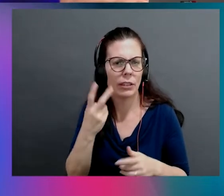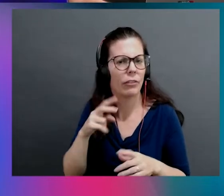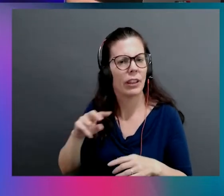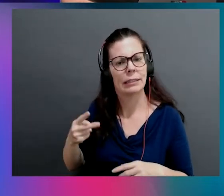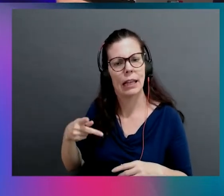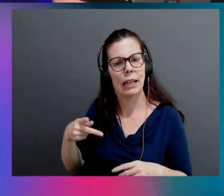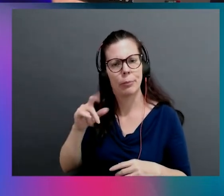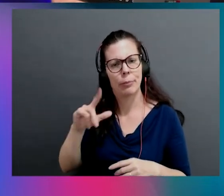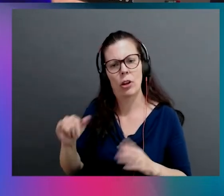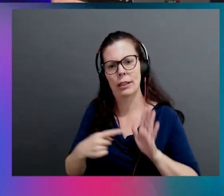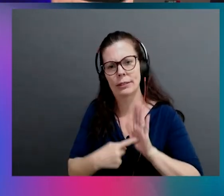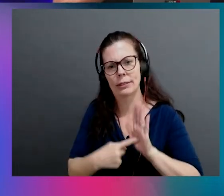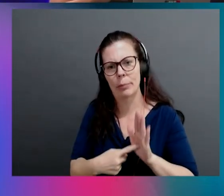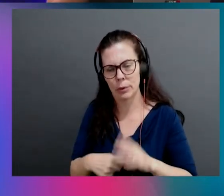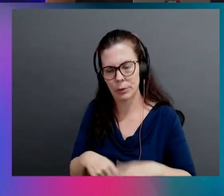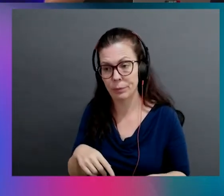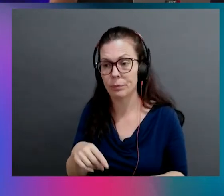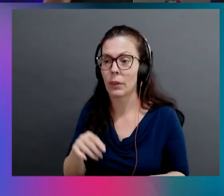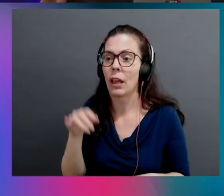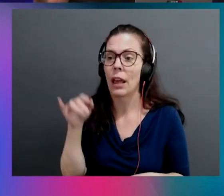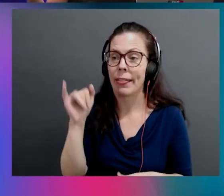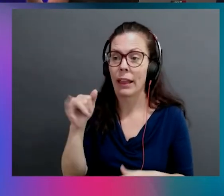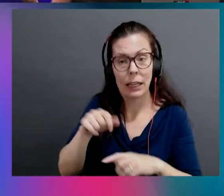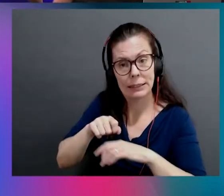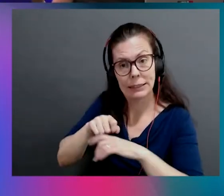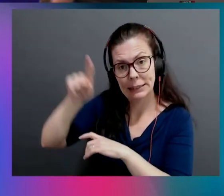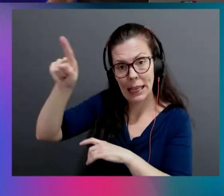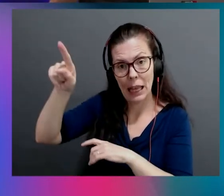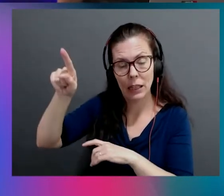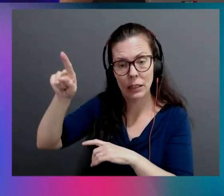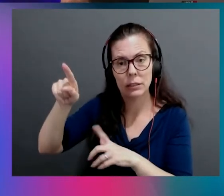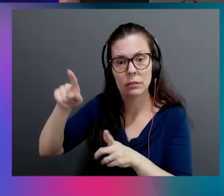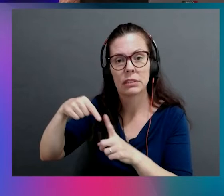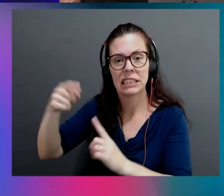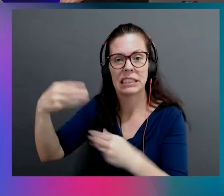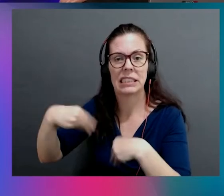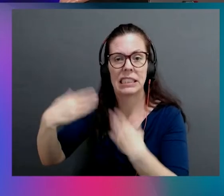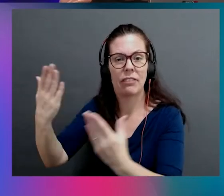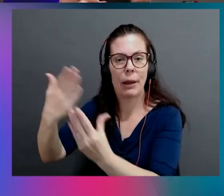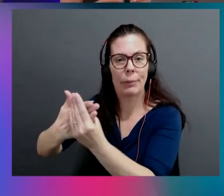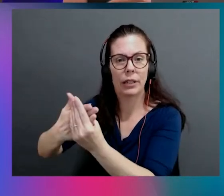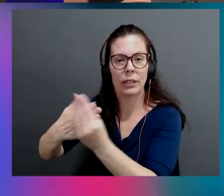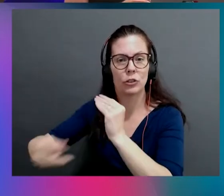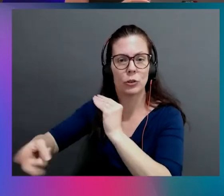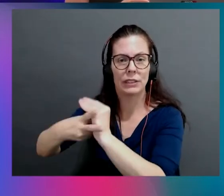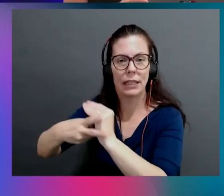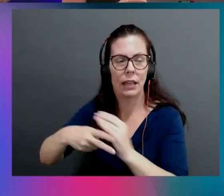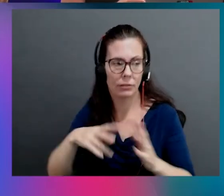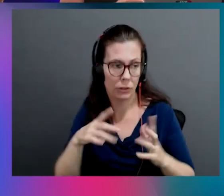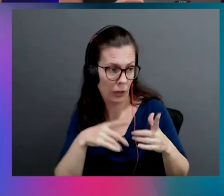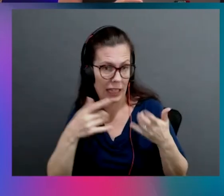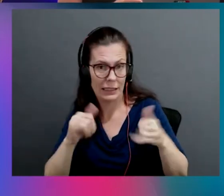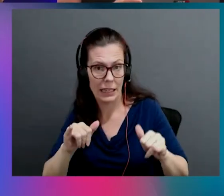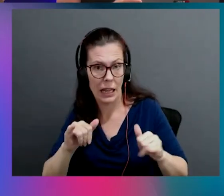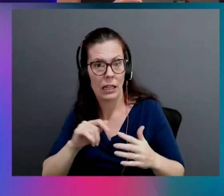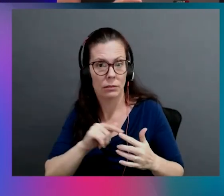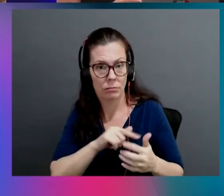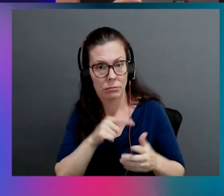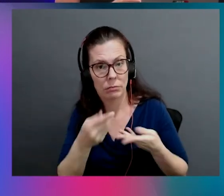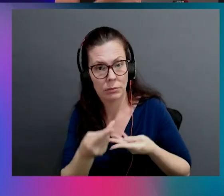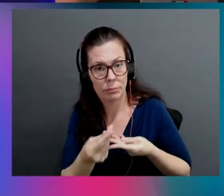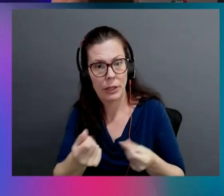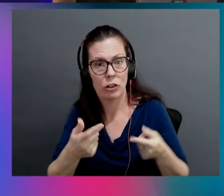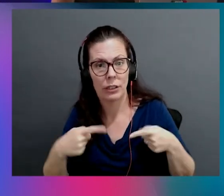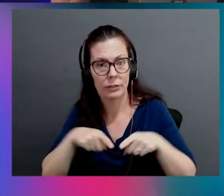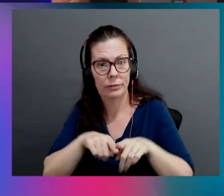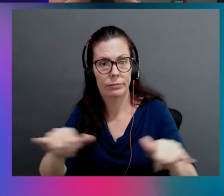did. Right. And so I have to send it off and give it a bucket where it can save. So this is an asynchronous operation in the cloud. That's right. Yeah. That's